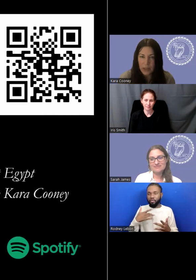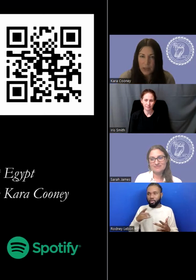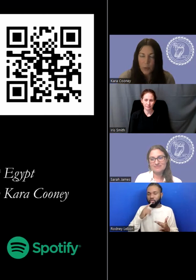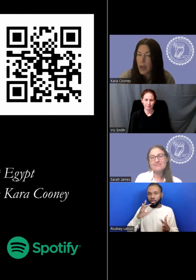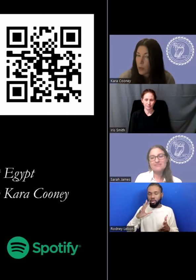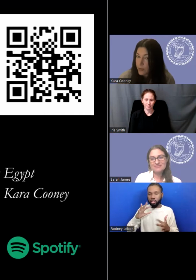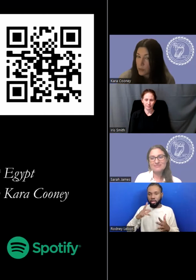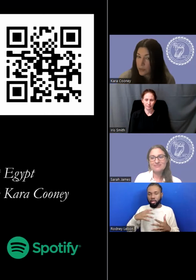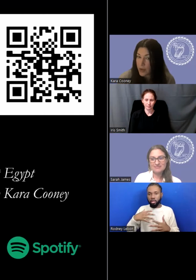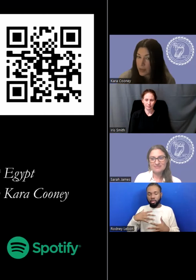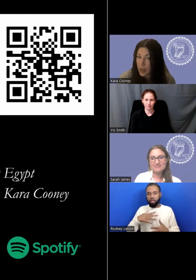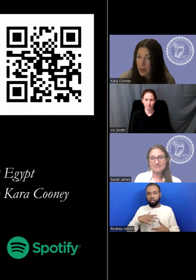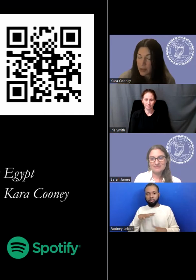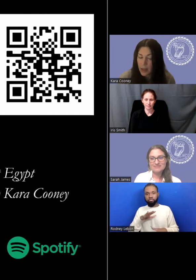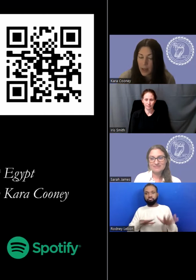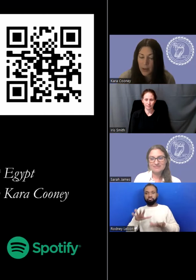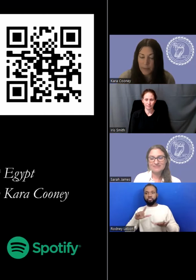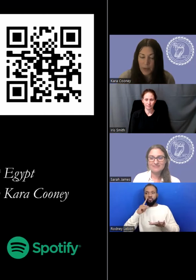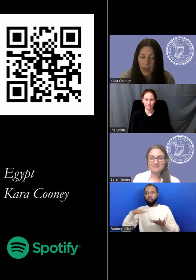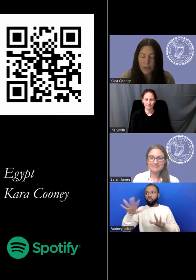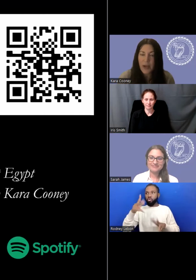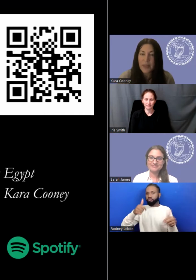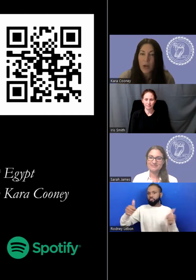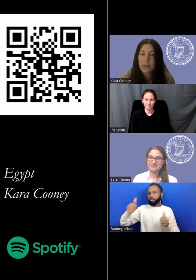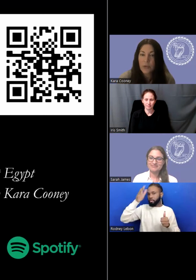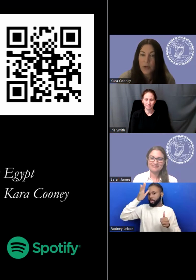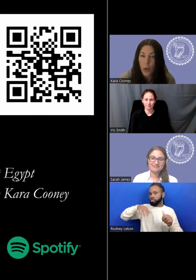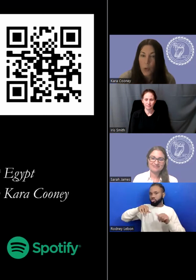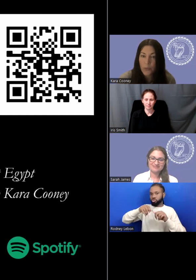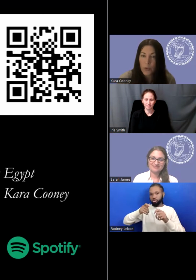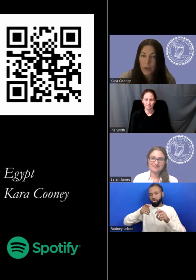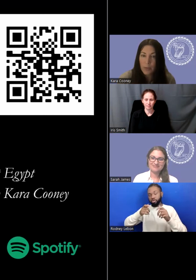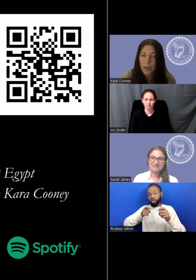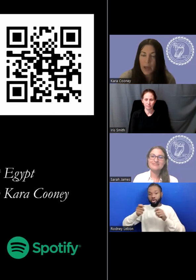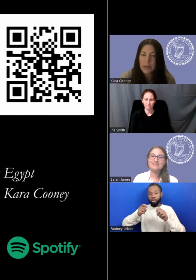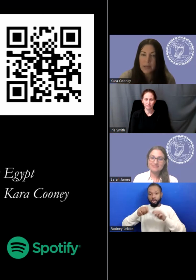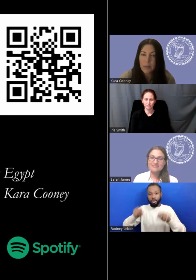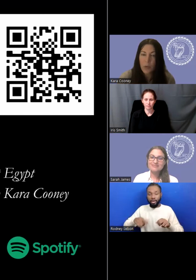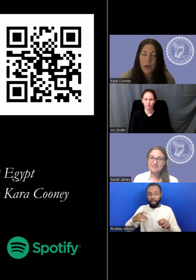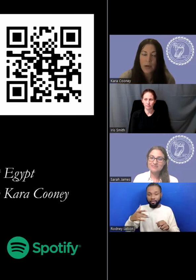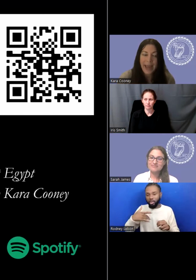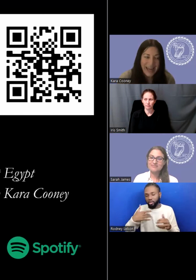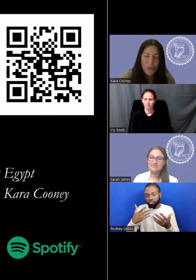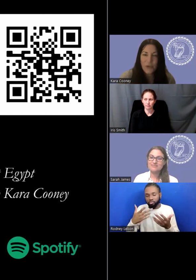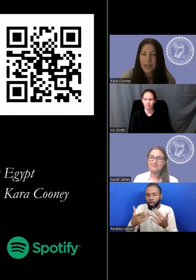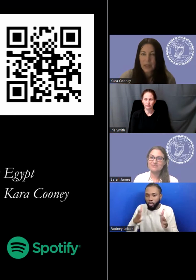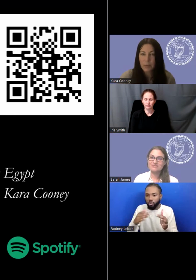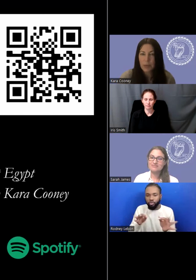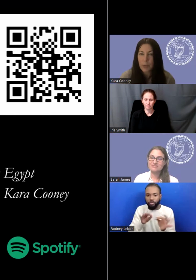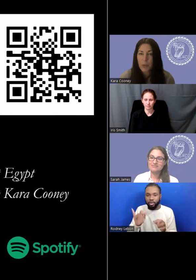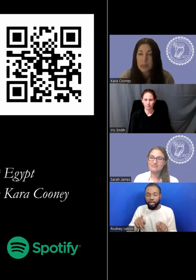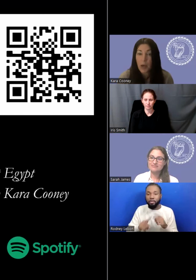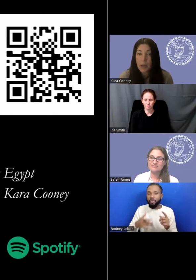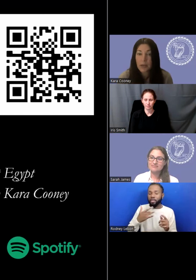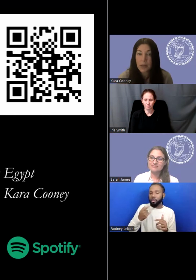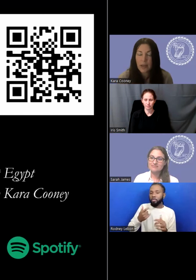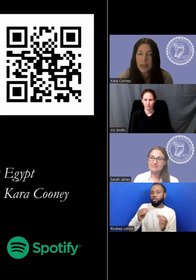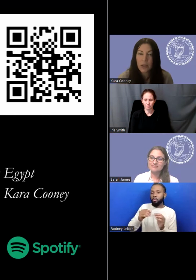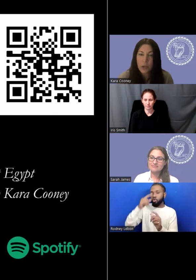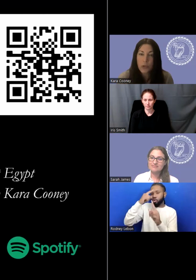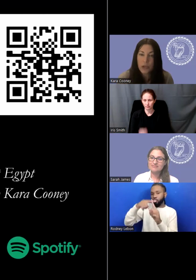patriarchy, however you define that. I find that also very hopeful, because the more hatefully people